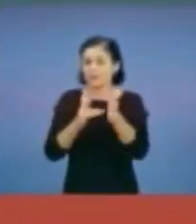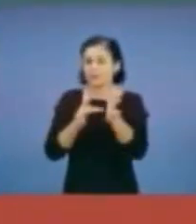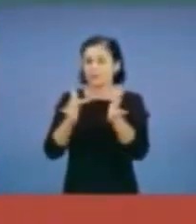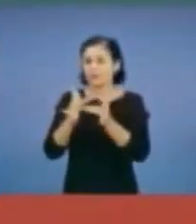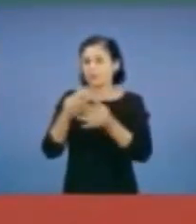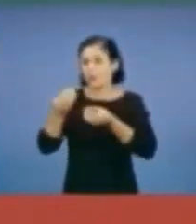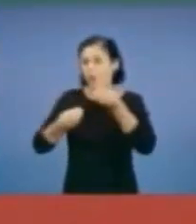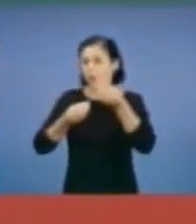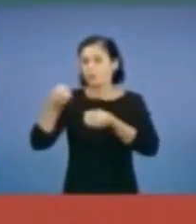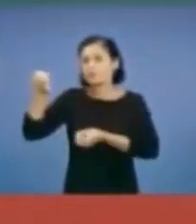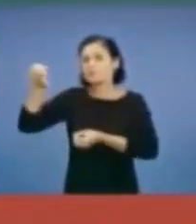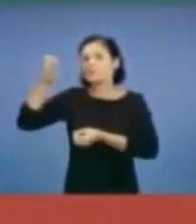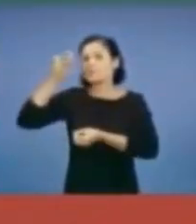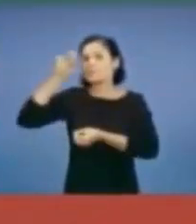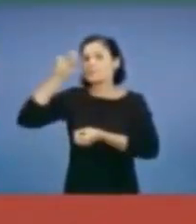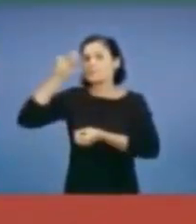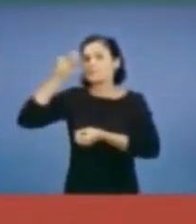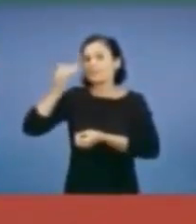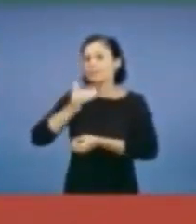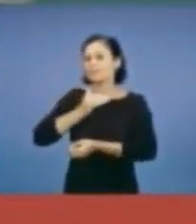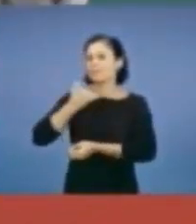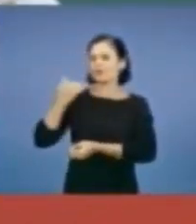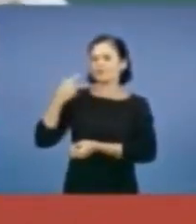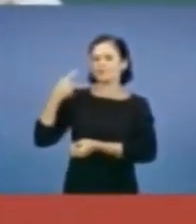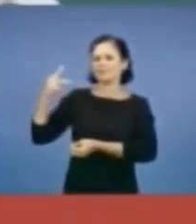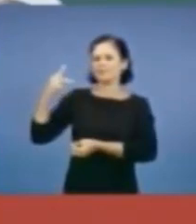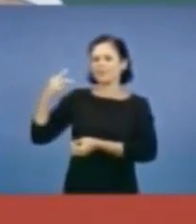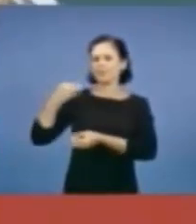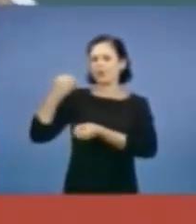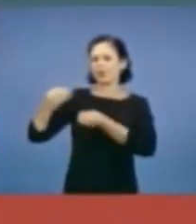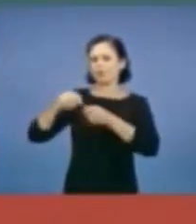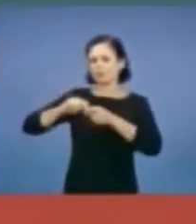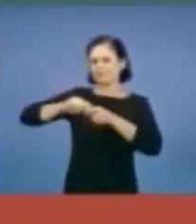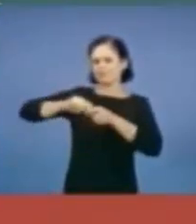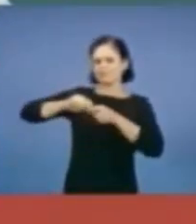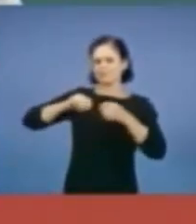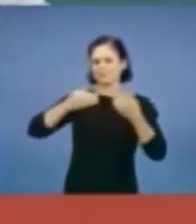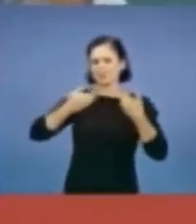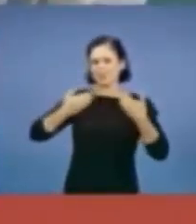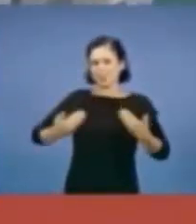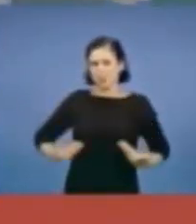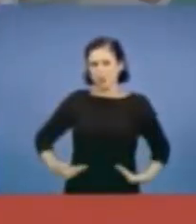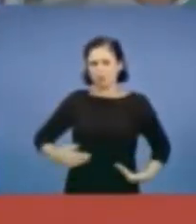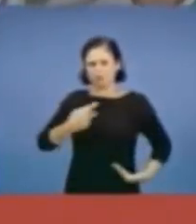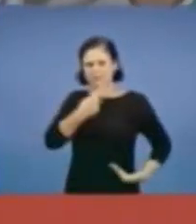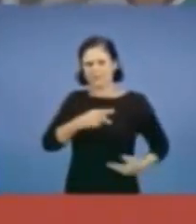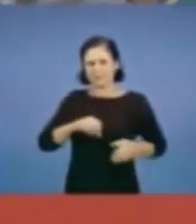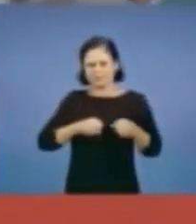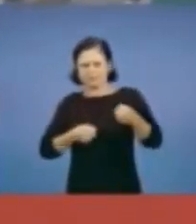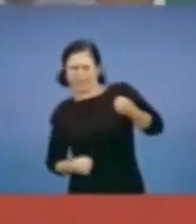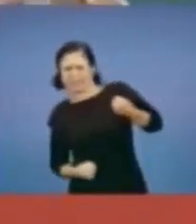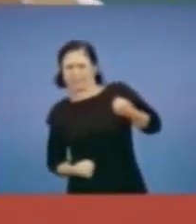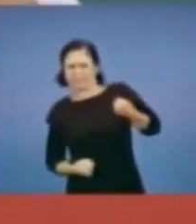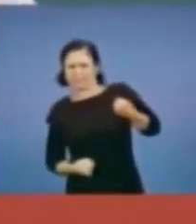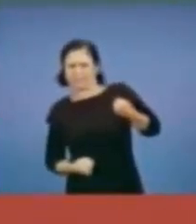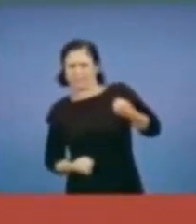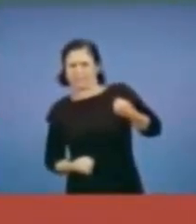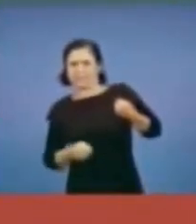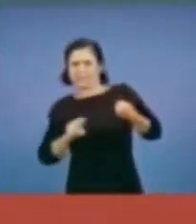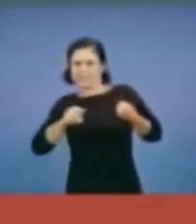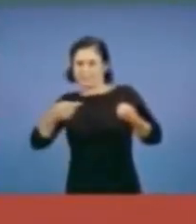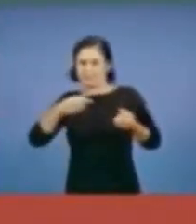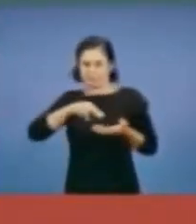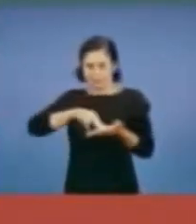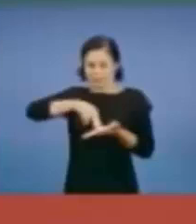So Jesus reveals himself in his death by breaking himself. And in his resurrection when